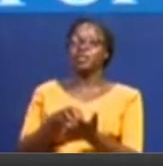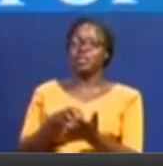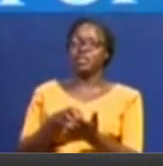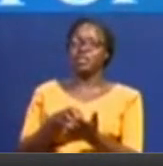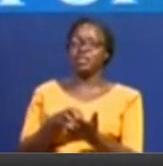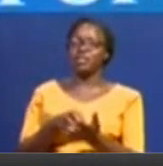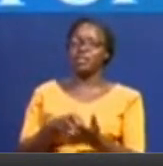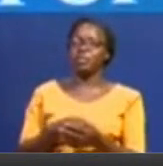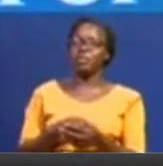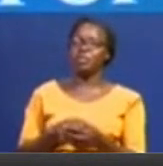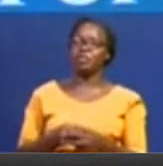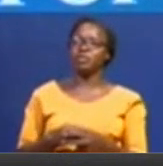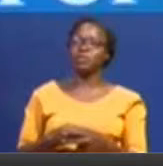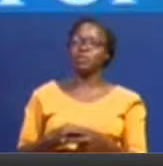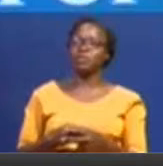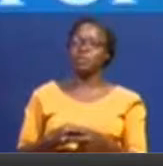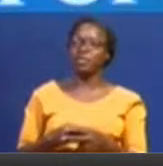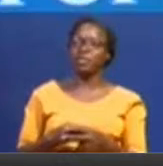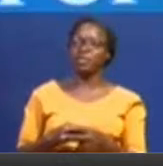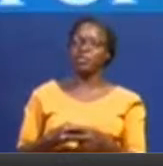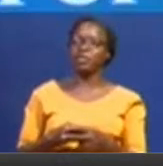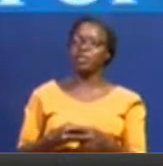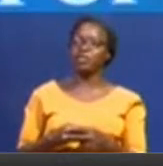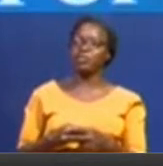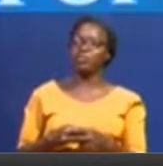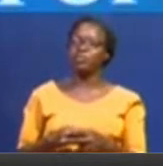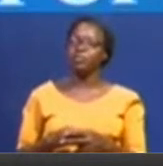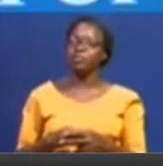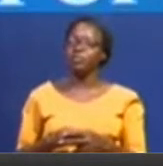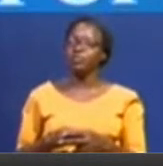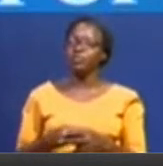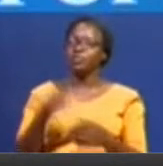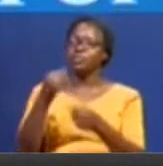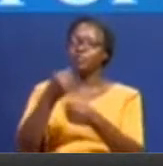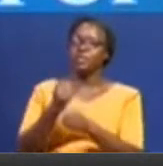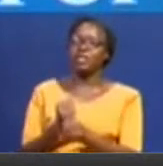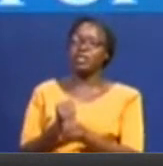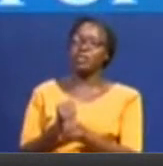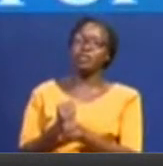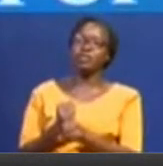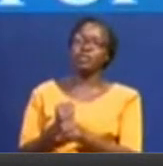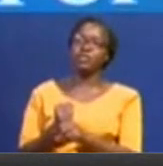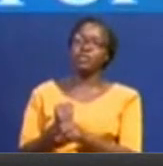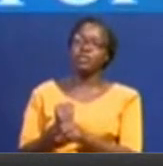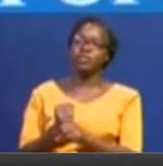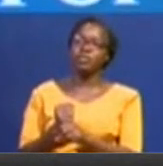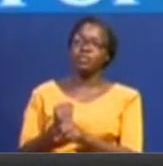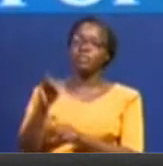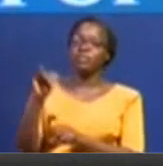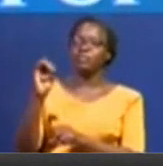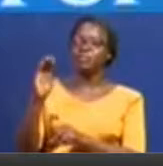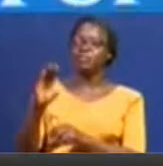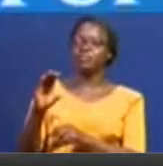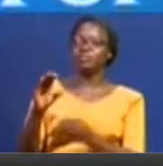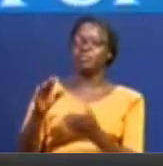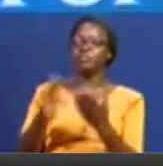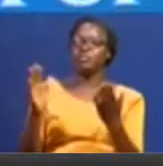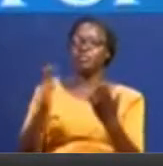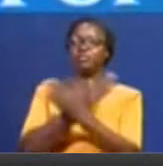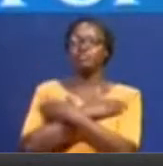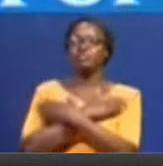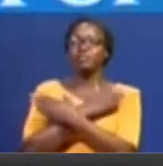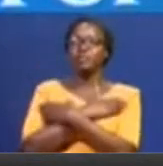us are participants. We have all been sued. But if you make the IEBC more like a friend of the